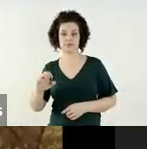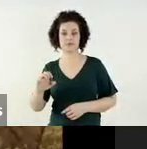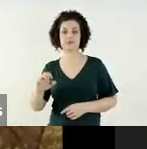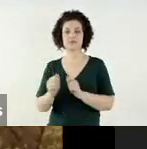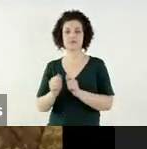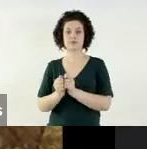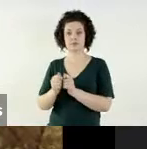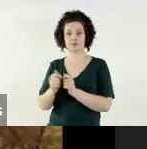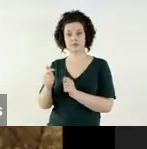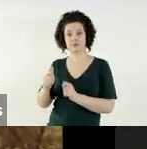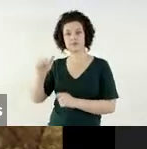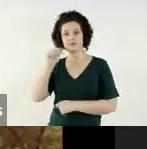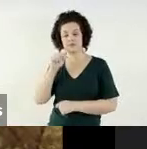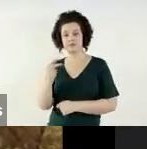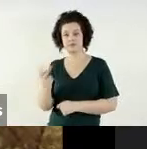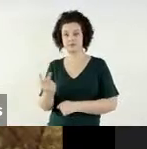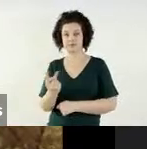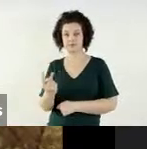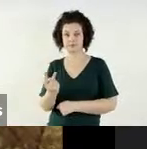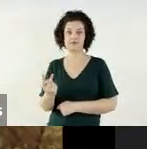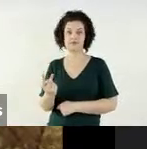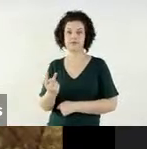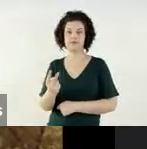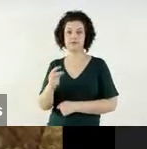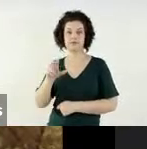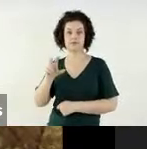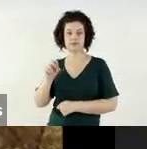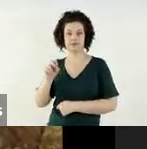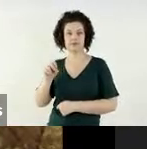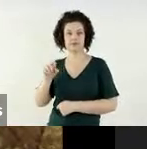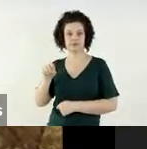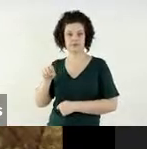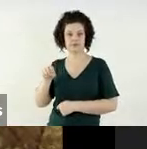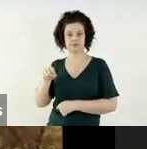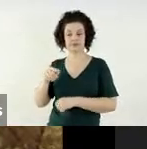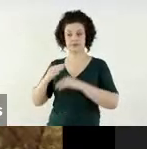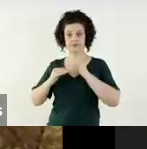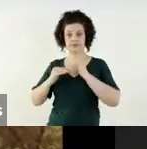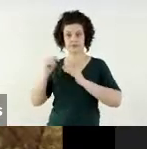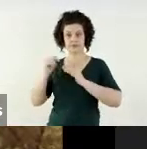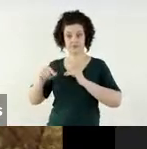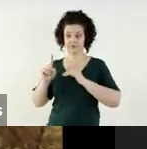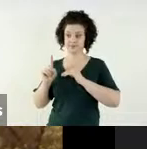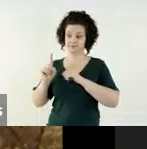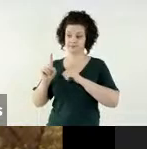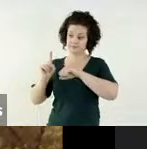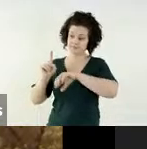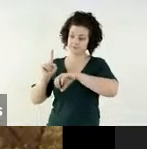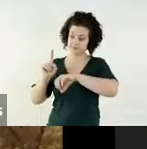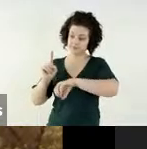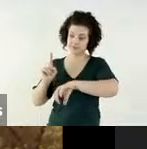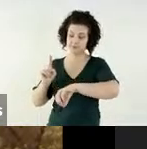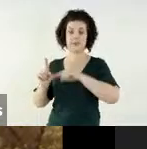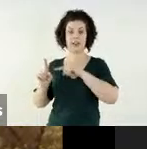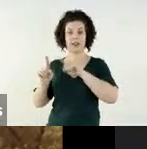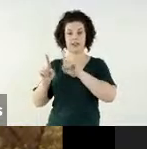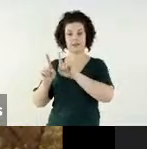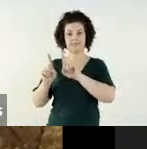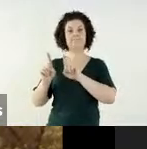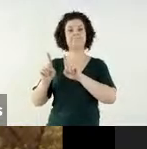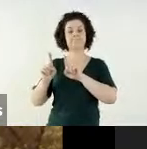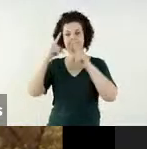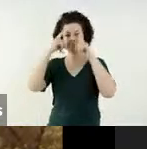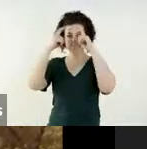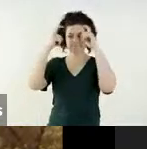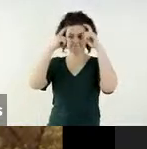the grandmothers of this exercise, they were longtime creative and romantic partners, although at the time they would have been described as